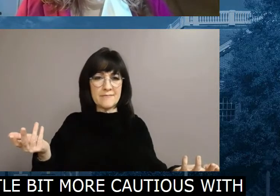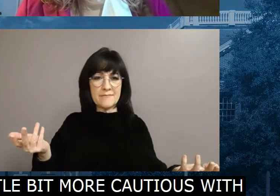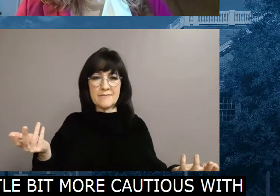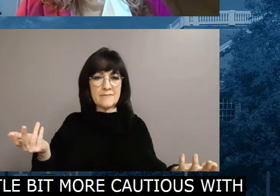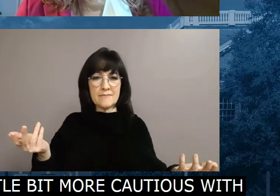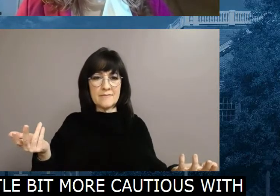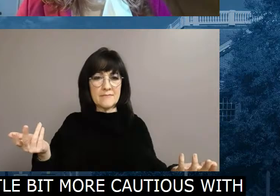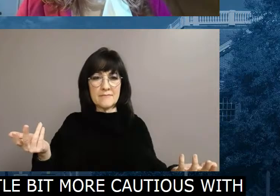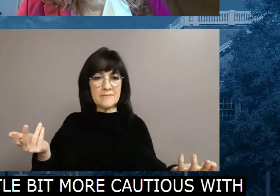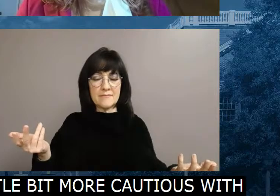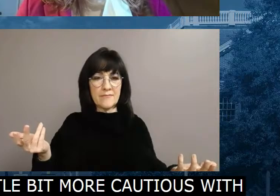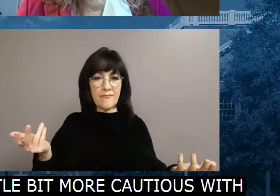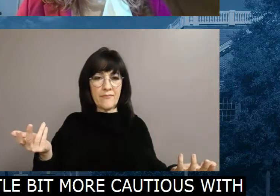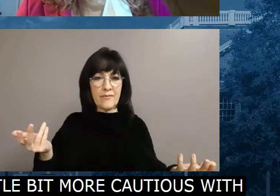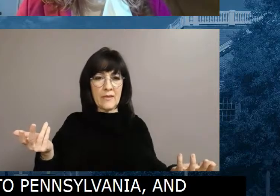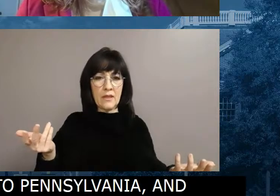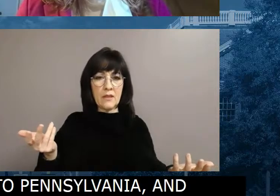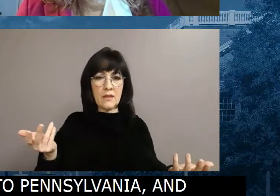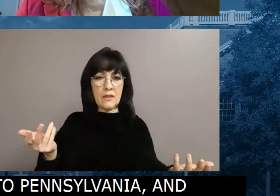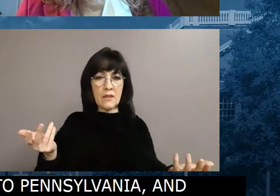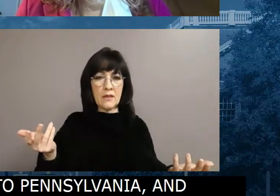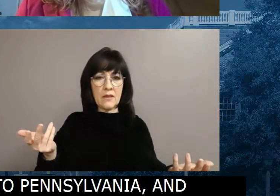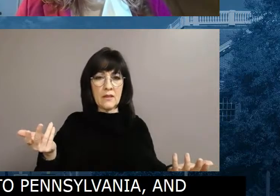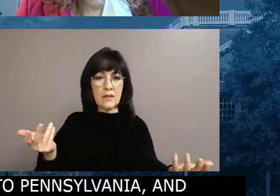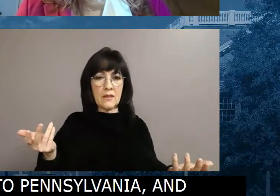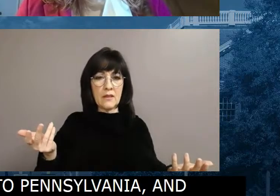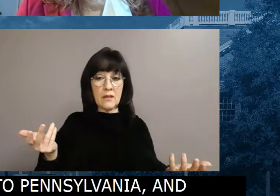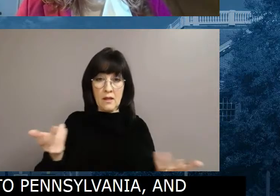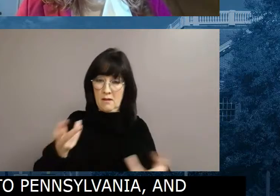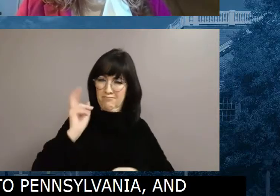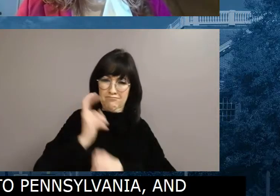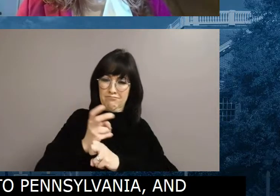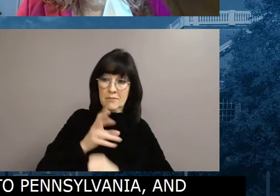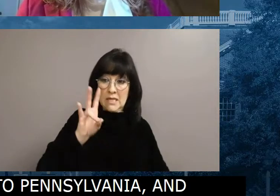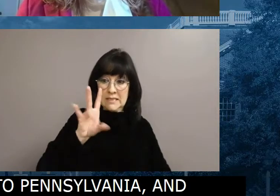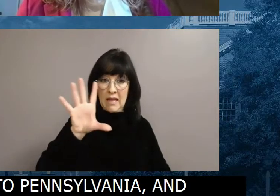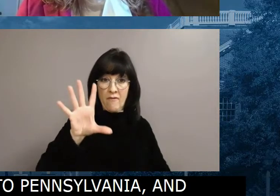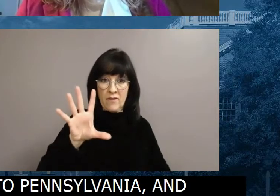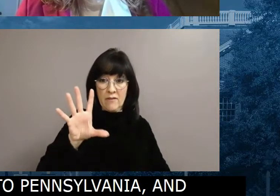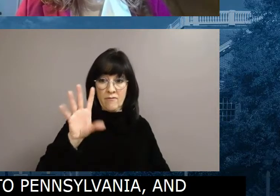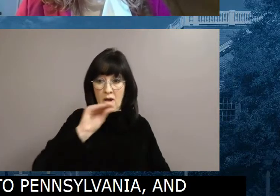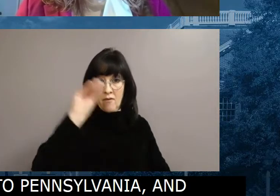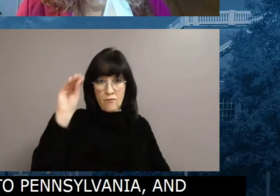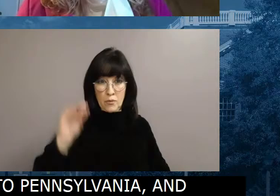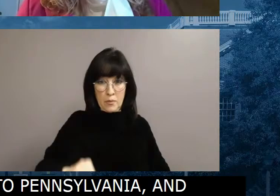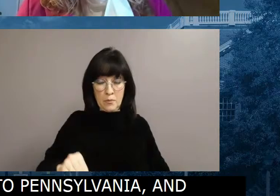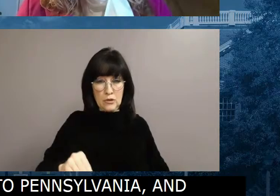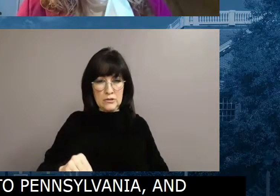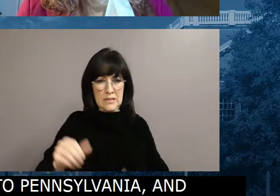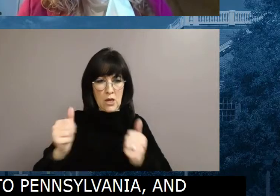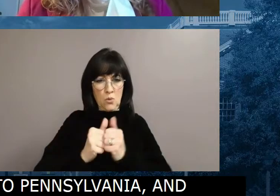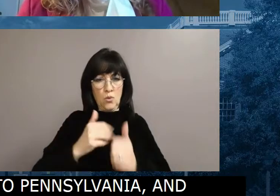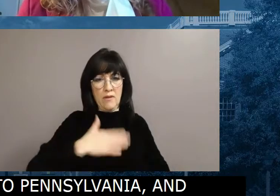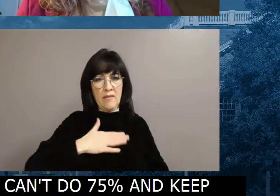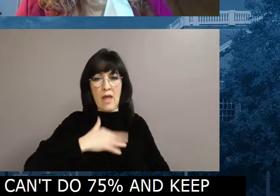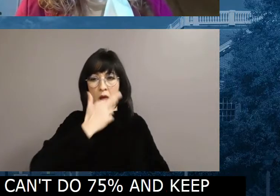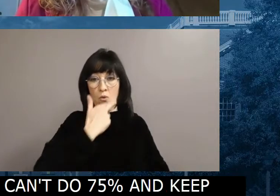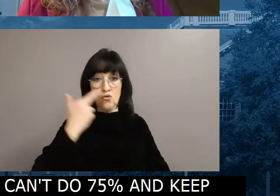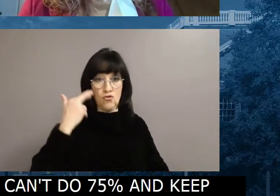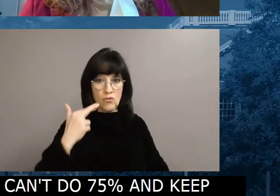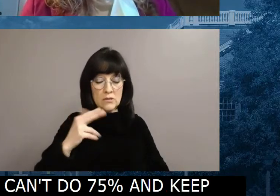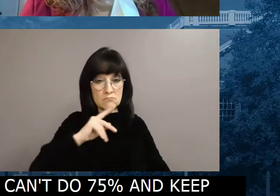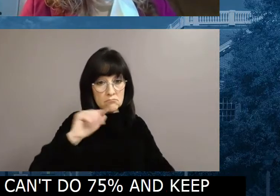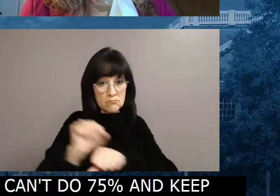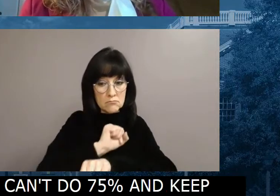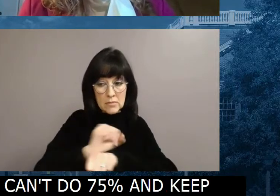75% and keep those other restrictions internally in a restaurant. One of the things that we have, and I think they have it